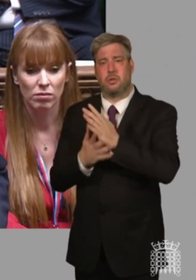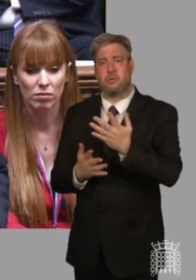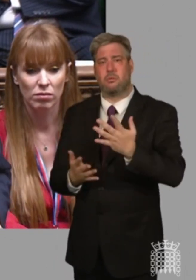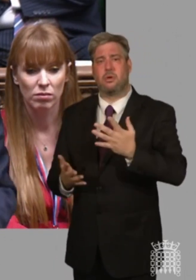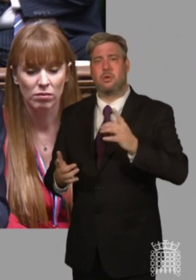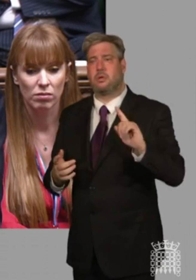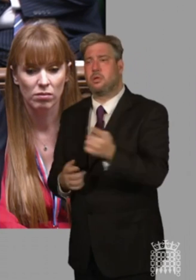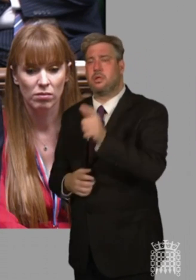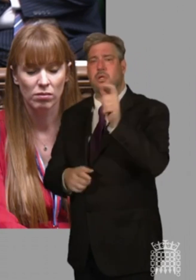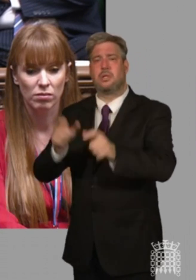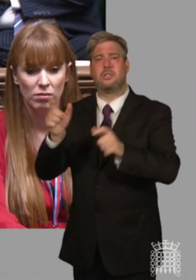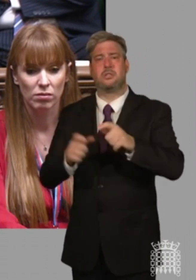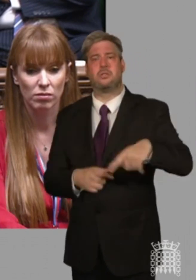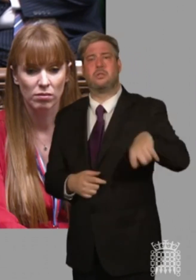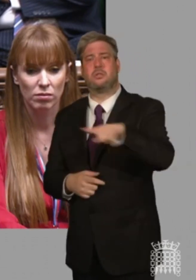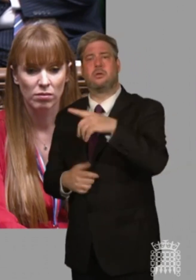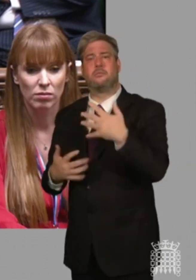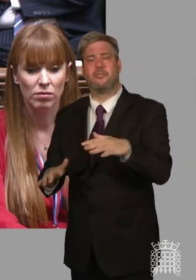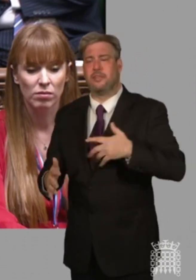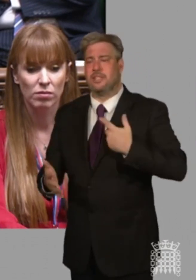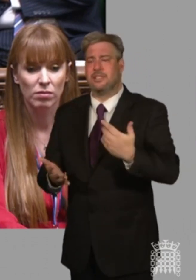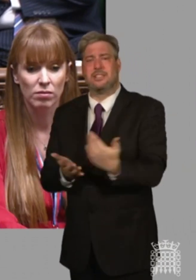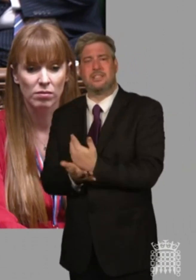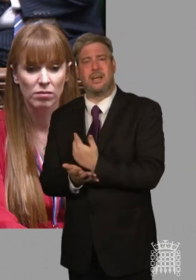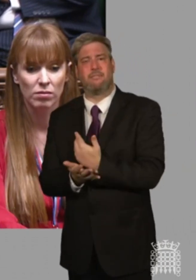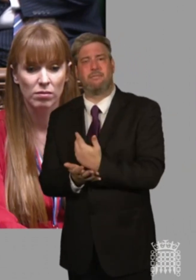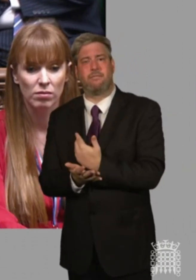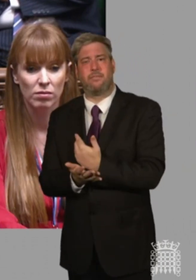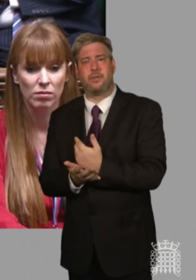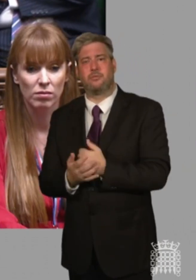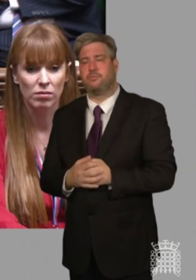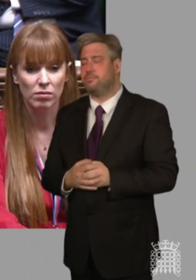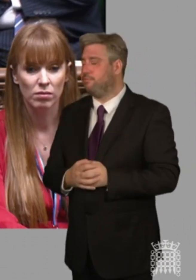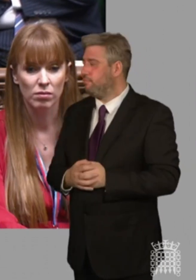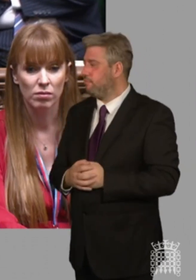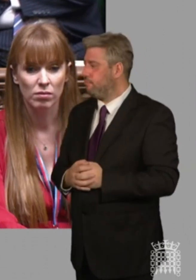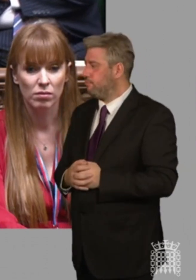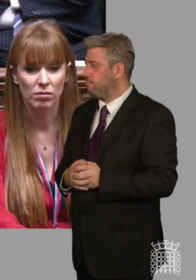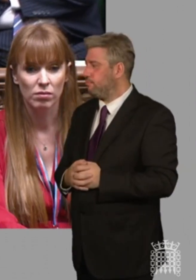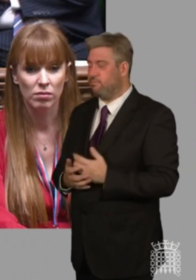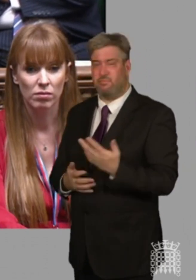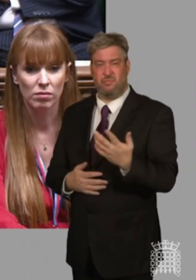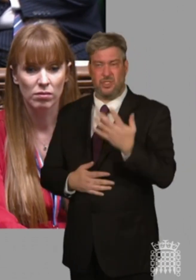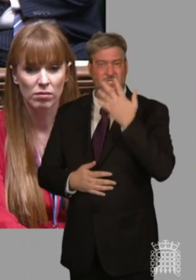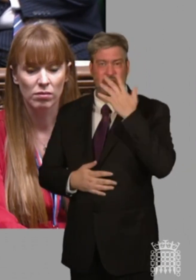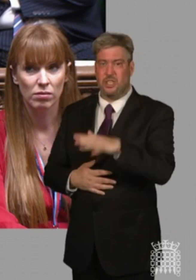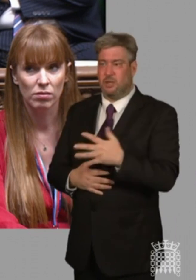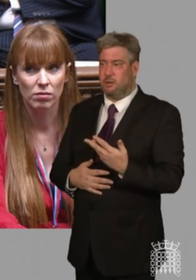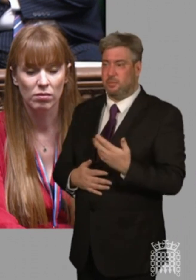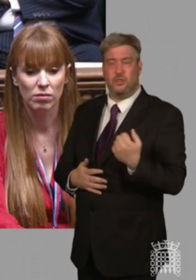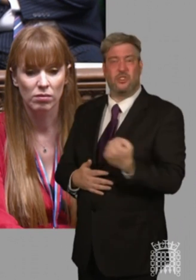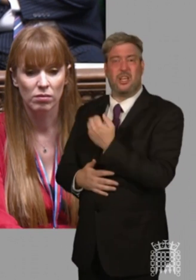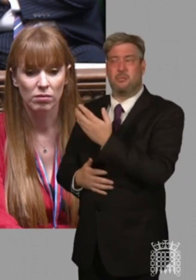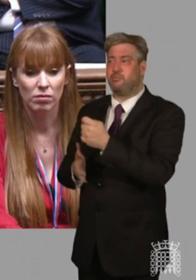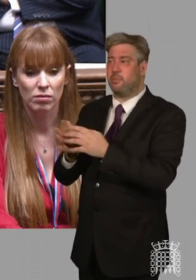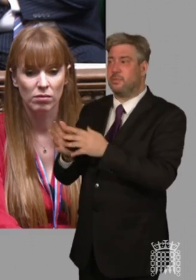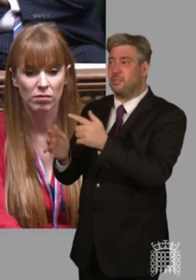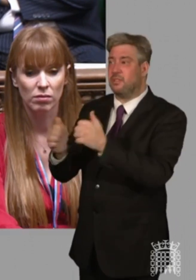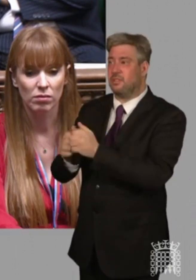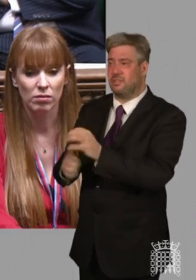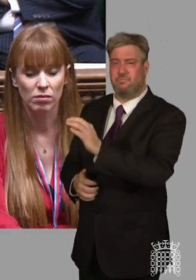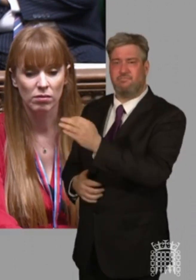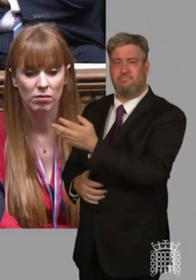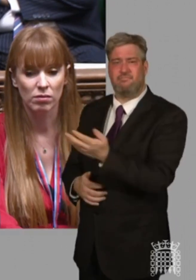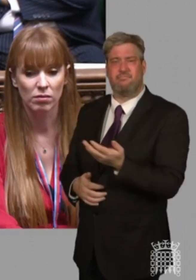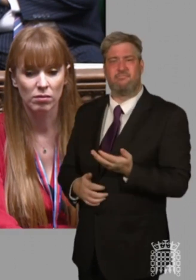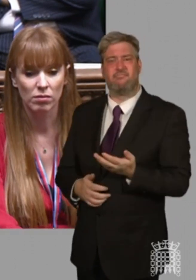the NHS. I also welcome that he's finally acknowledged the crisis in NHS dentistry. He's calling it a recovery